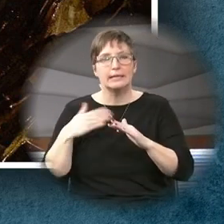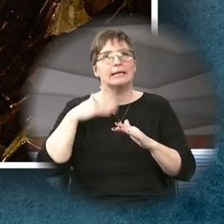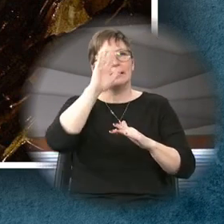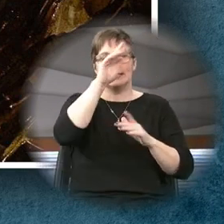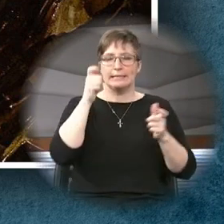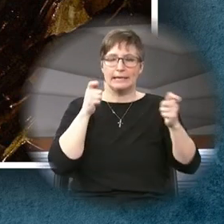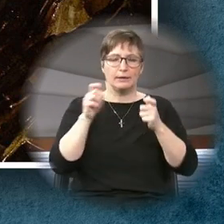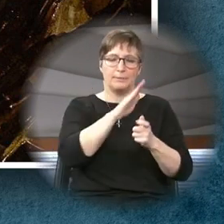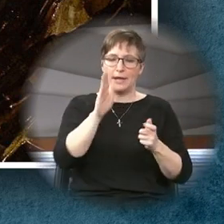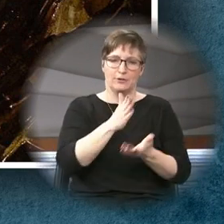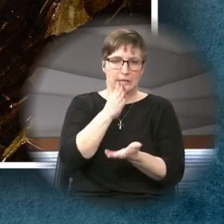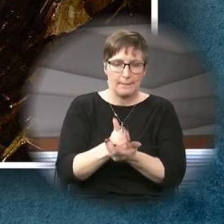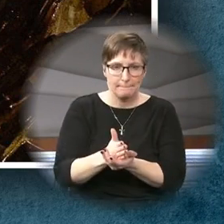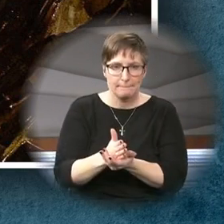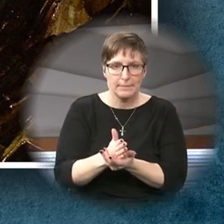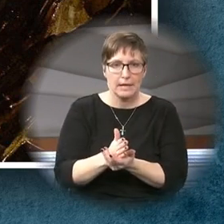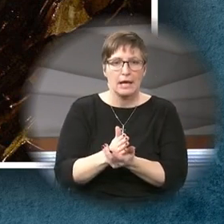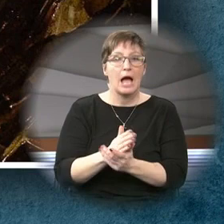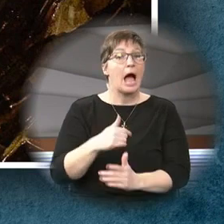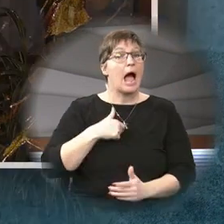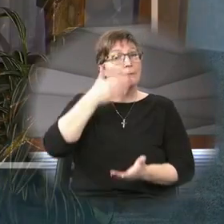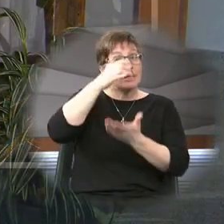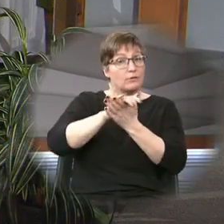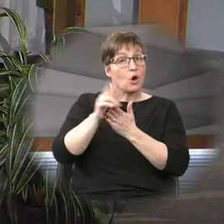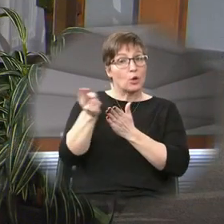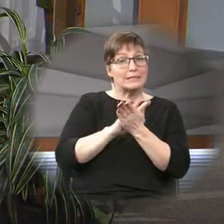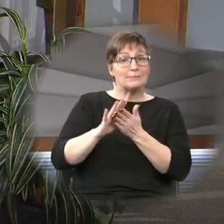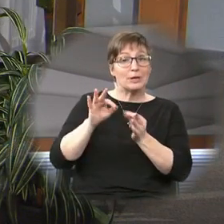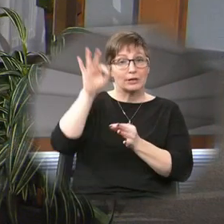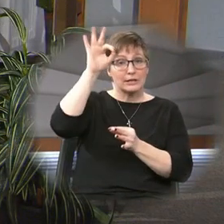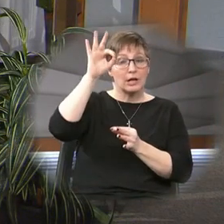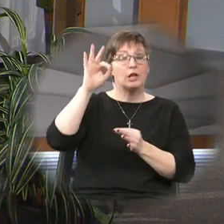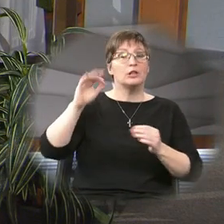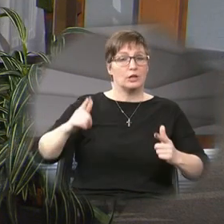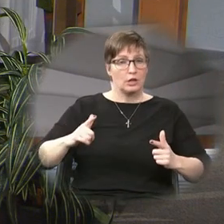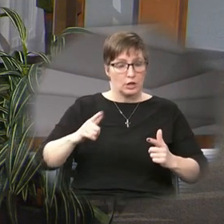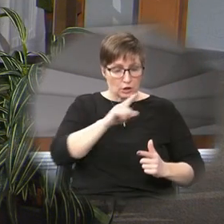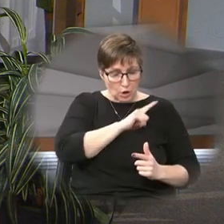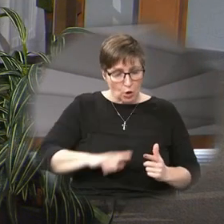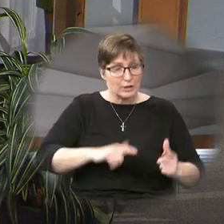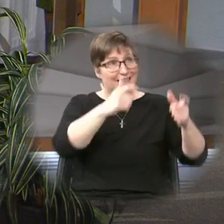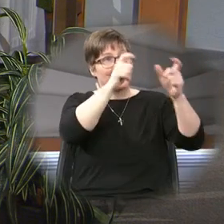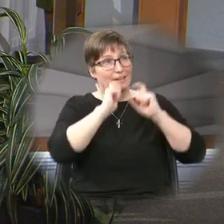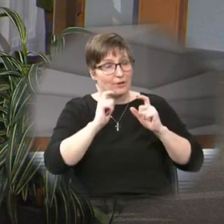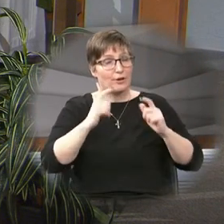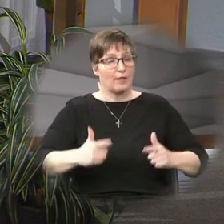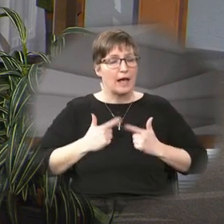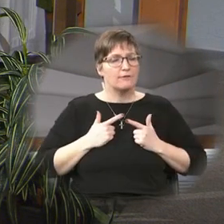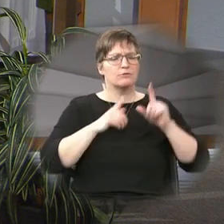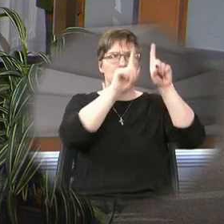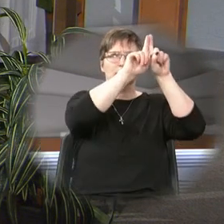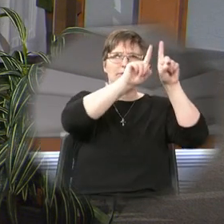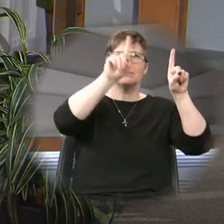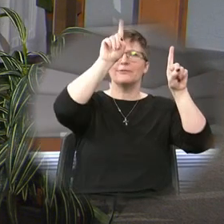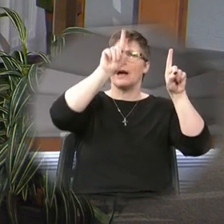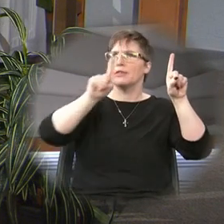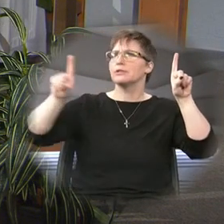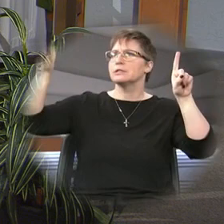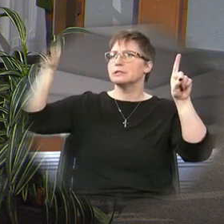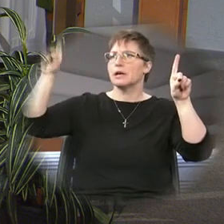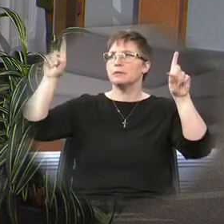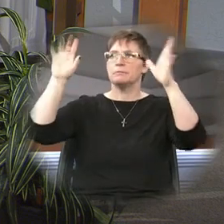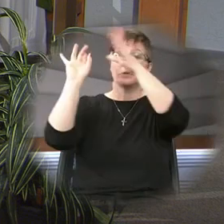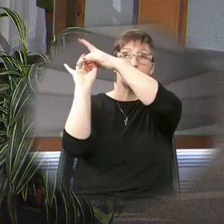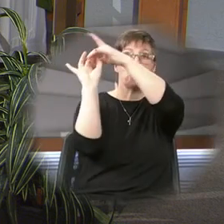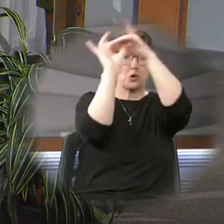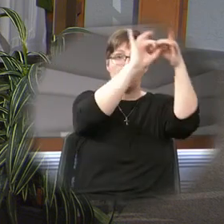and his kingdom will have no end. I believe in the Holy Spirit, the Lord, the giver of life, who proceeds from the Father